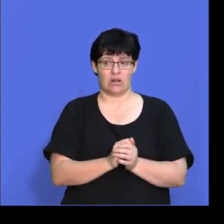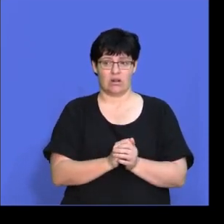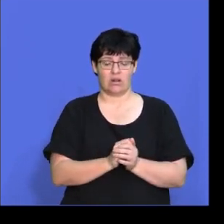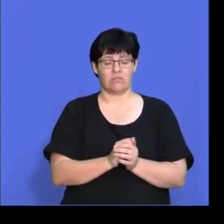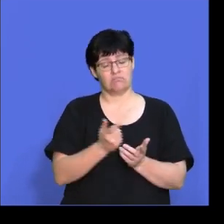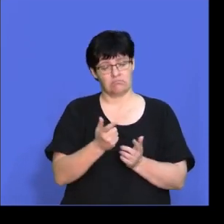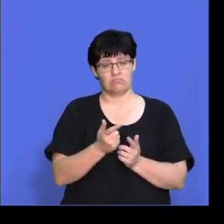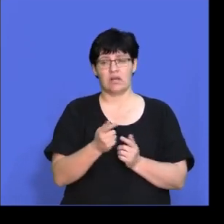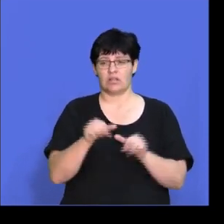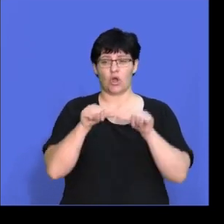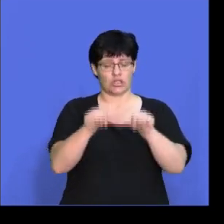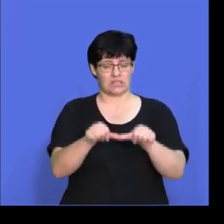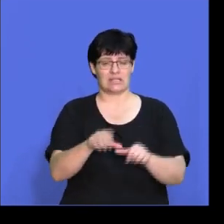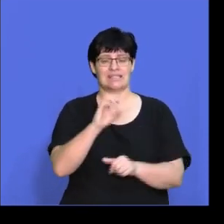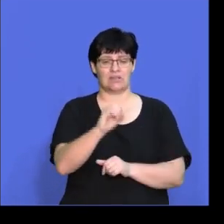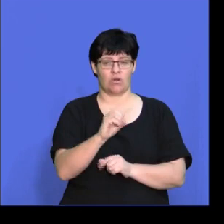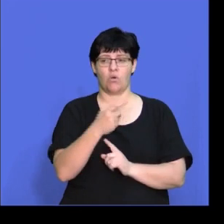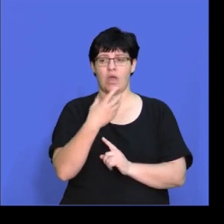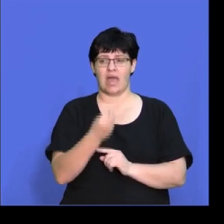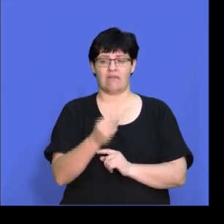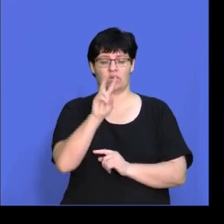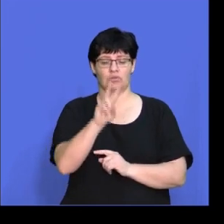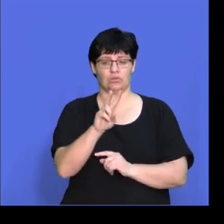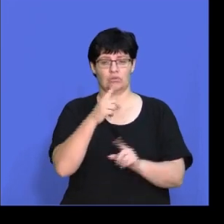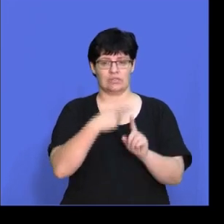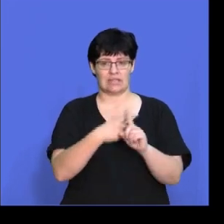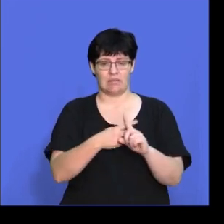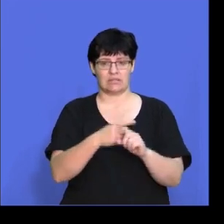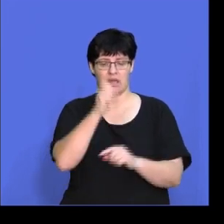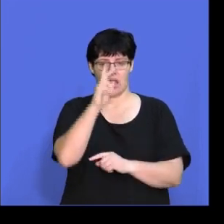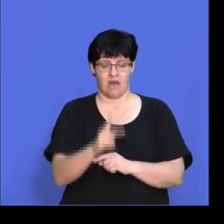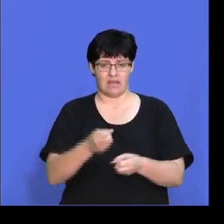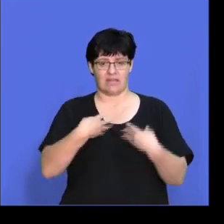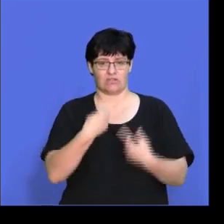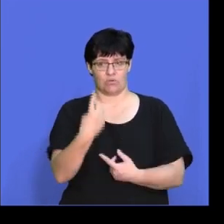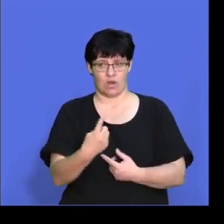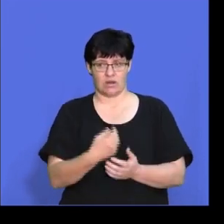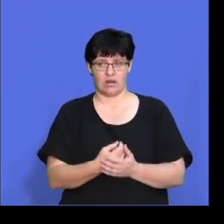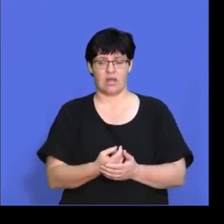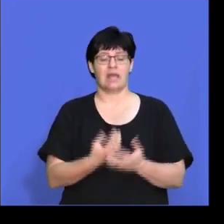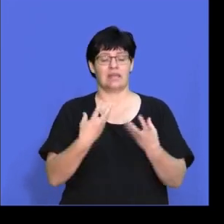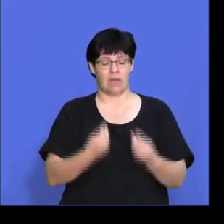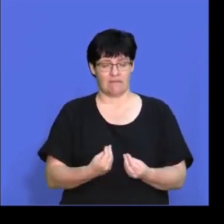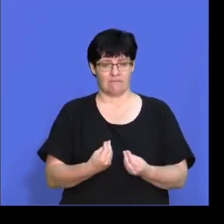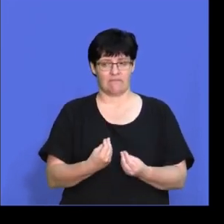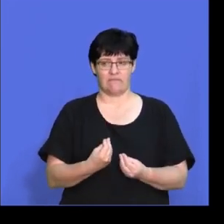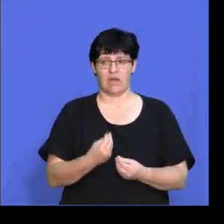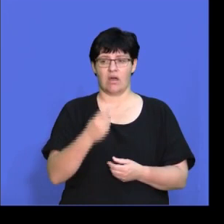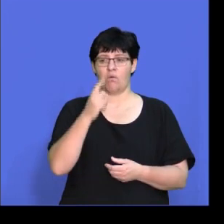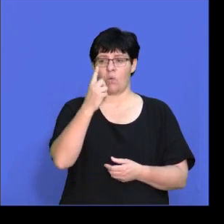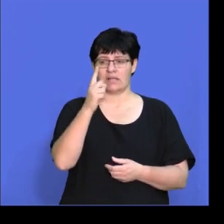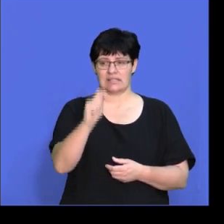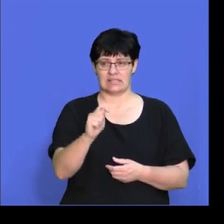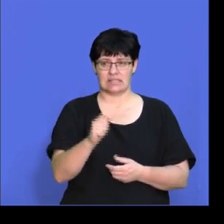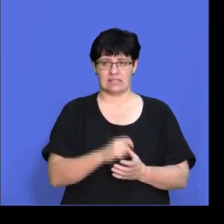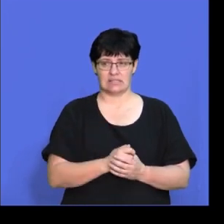okay, that's a constant, so our derivative is 0. So we have 2 times a half gives us 1, and then we have our t,